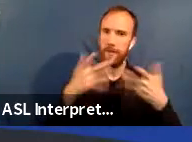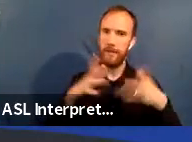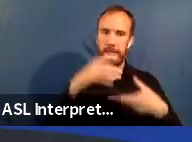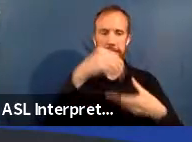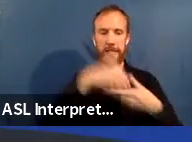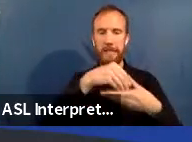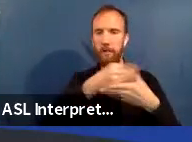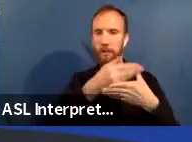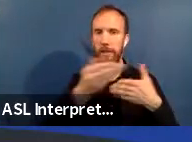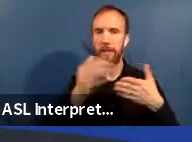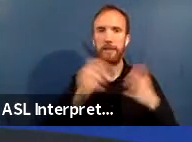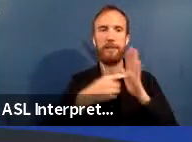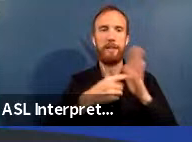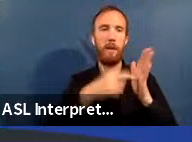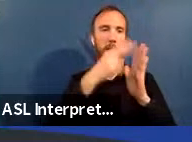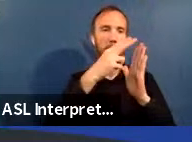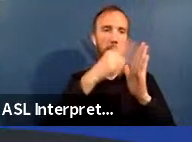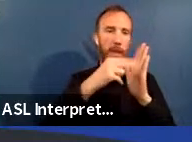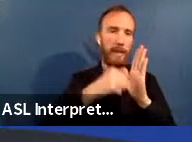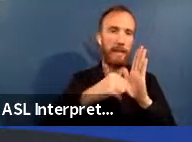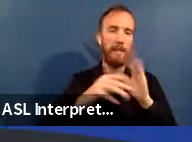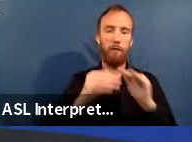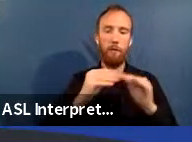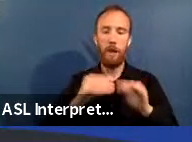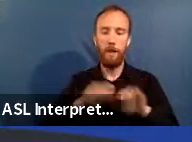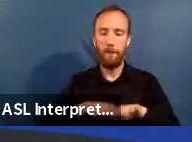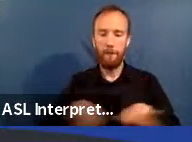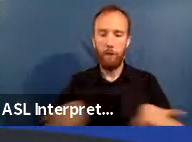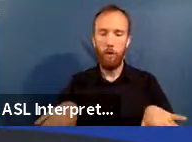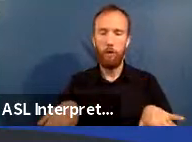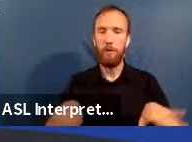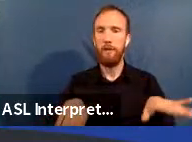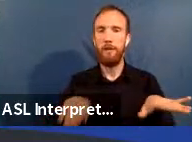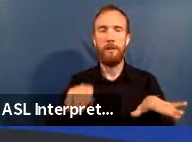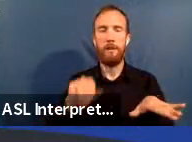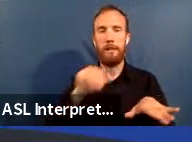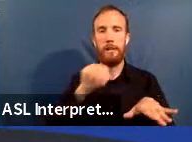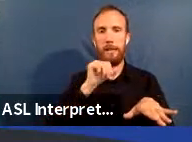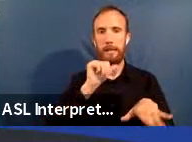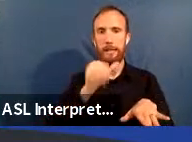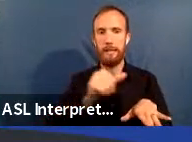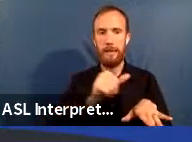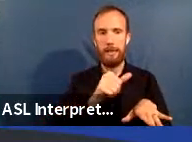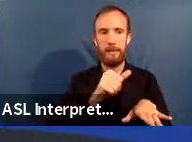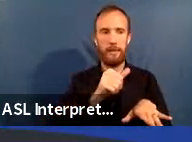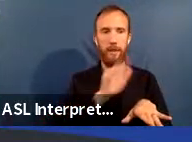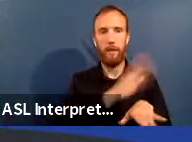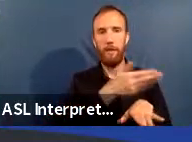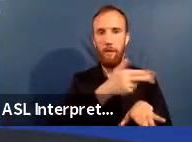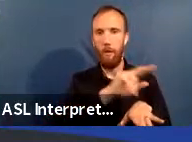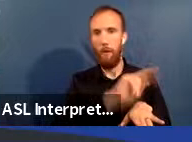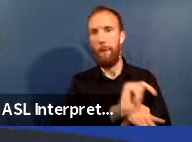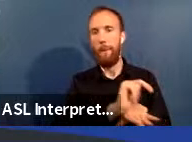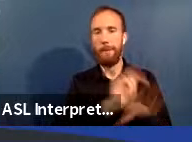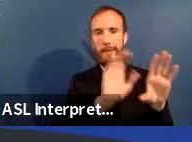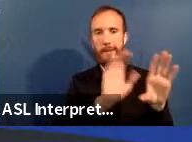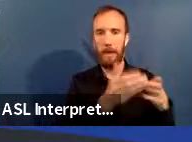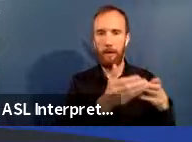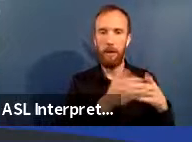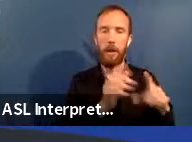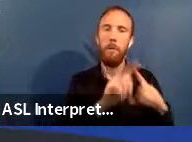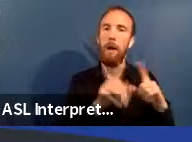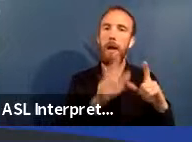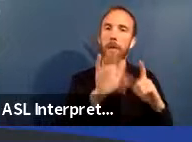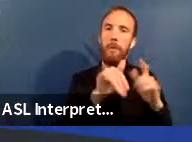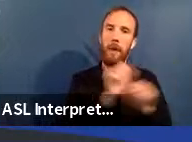as painting of walls, repairing floors, although not listed as their own dedicated category, are often included as